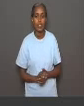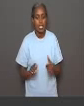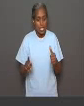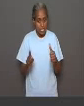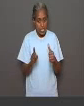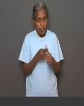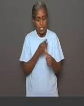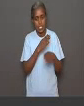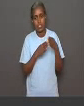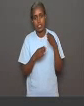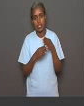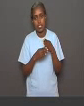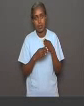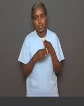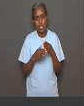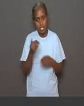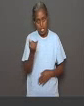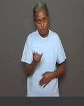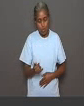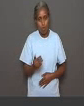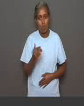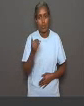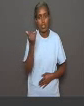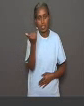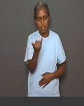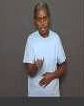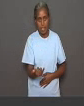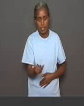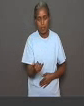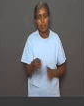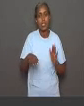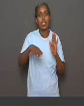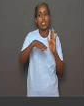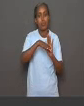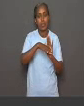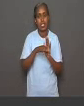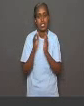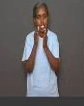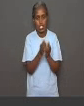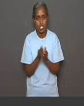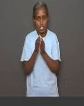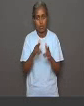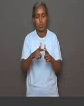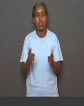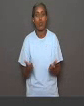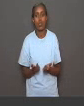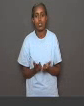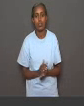first step is to draw a diagram that will represent the ship's locations.